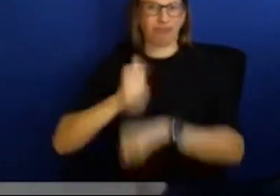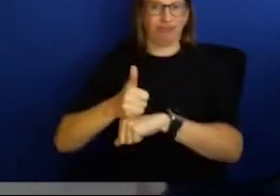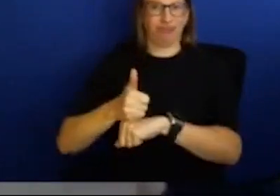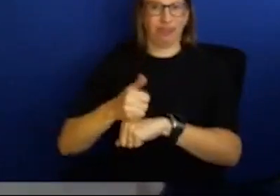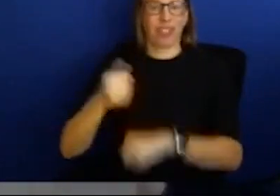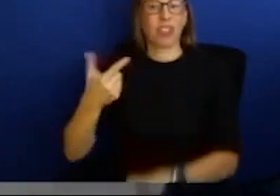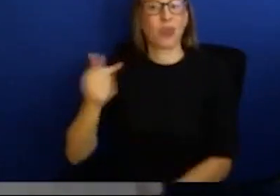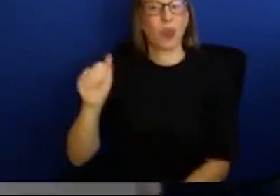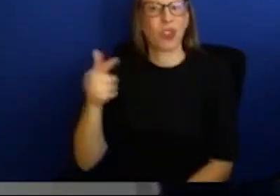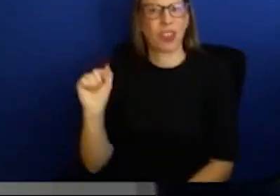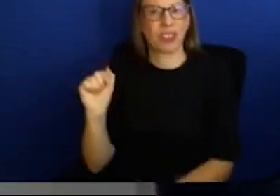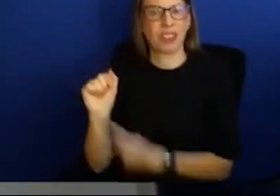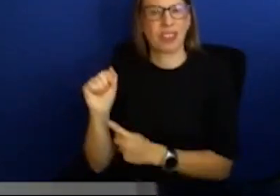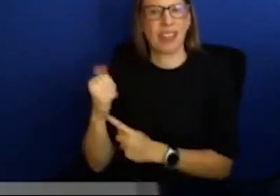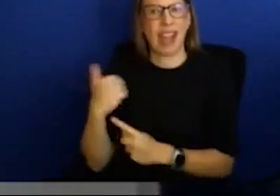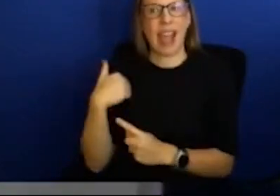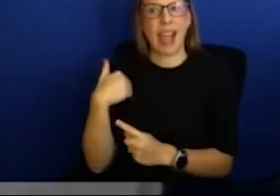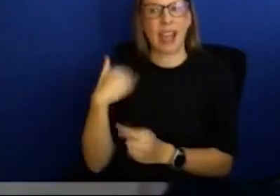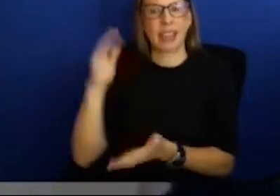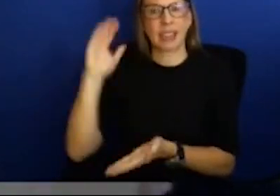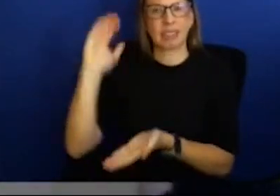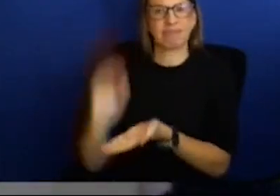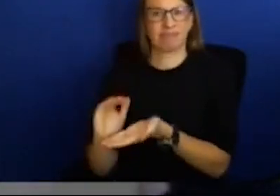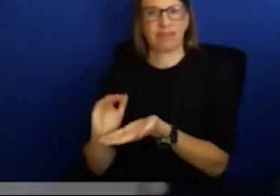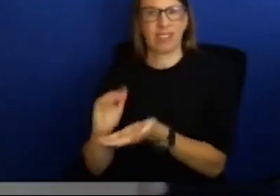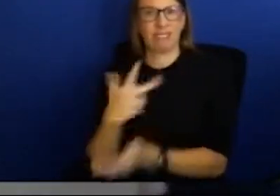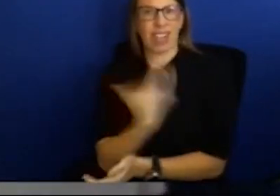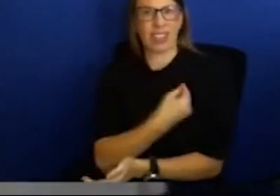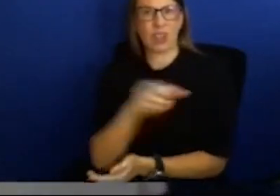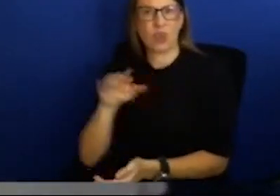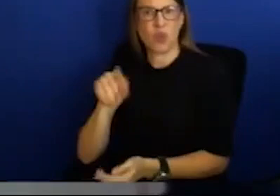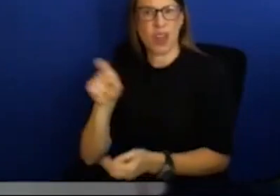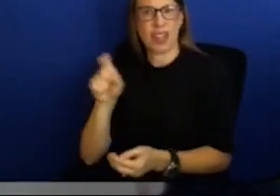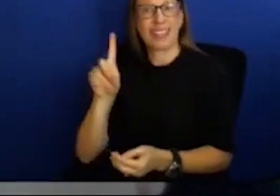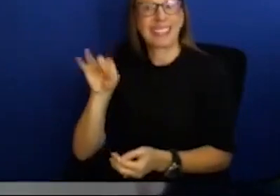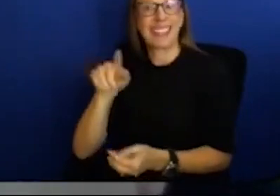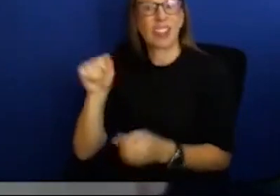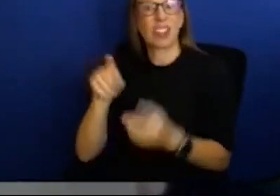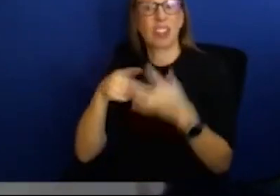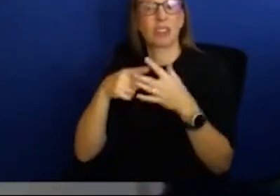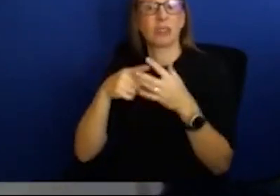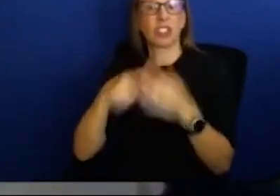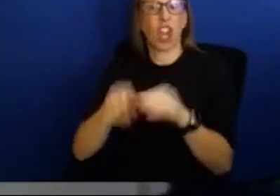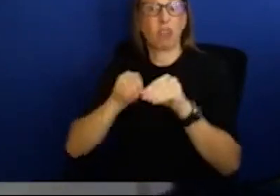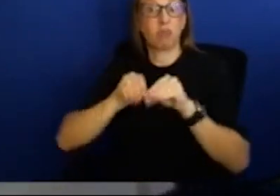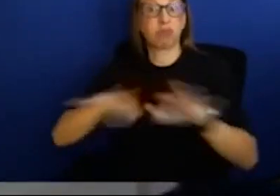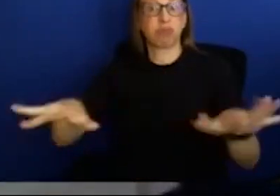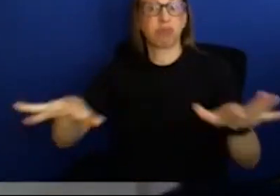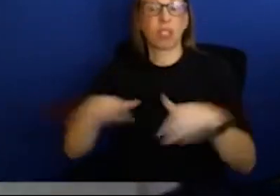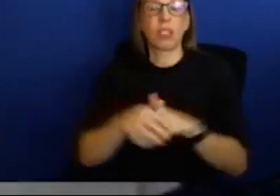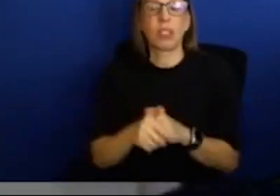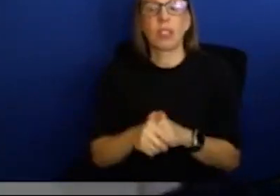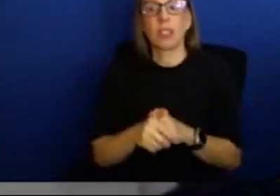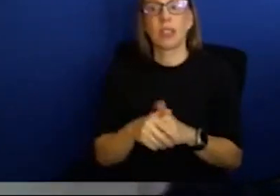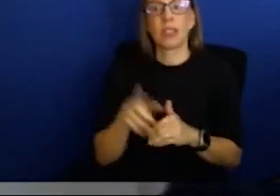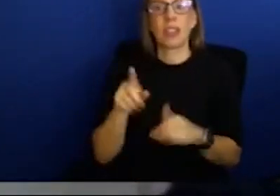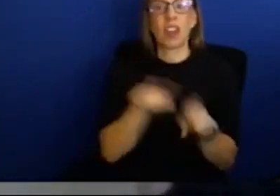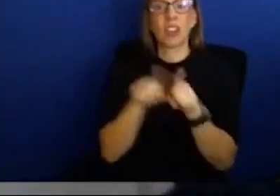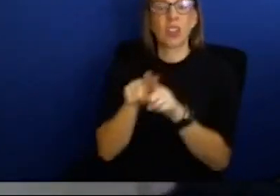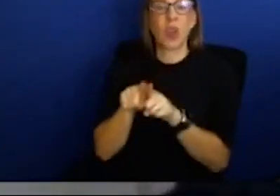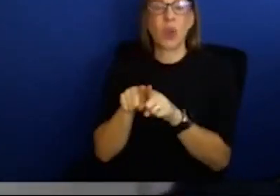of Georgia had among the lowest vaccination rates in the country when the Delta surge began, and they've always chronically underfunded public